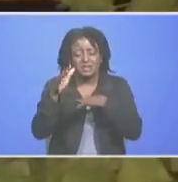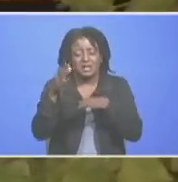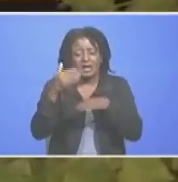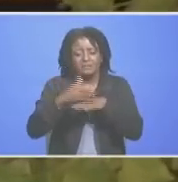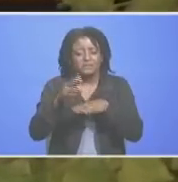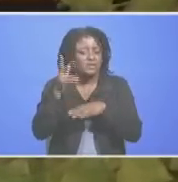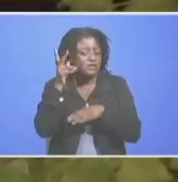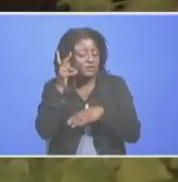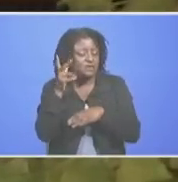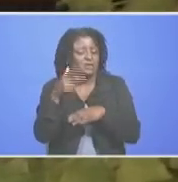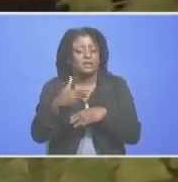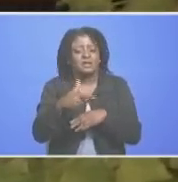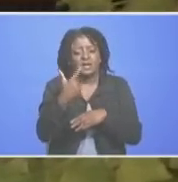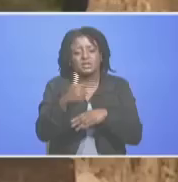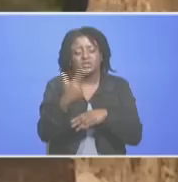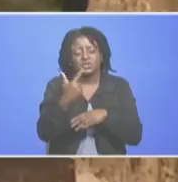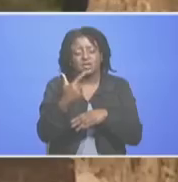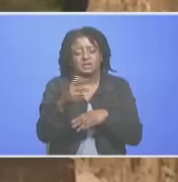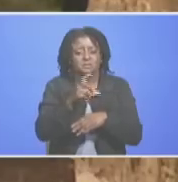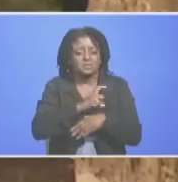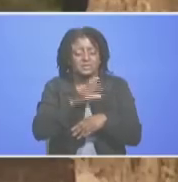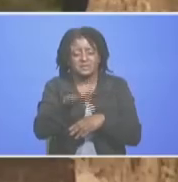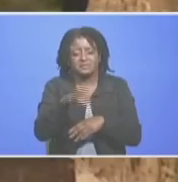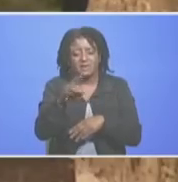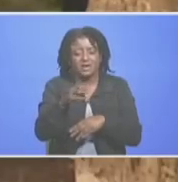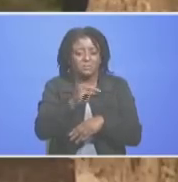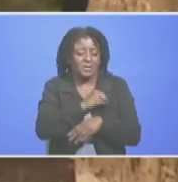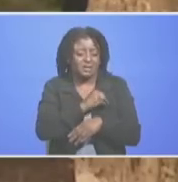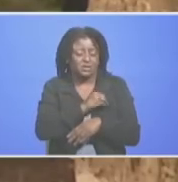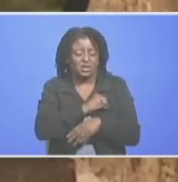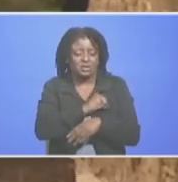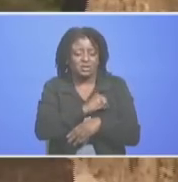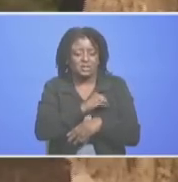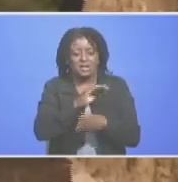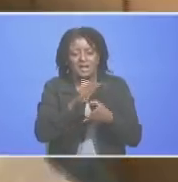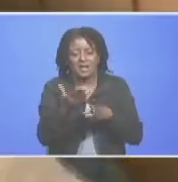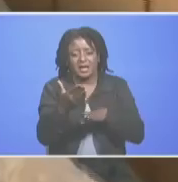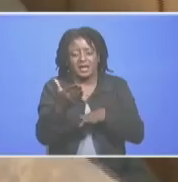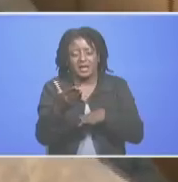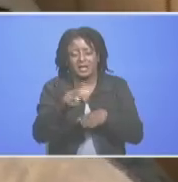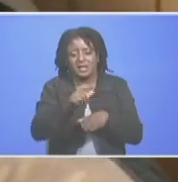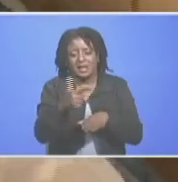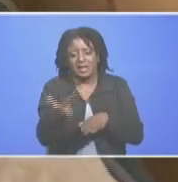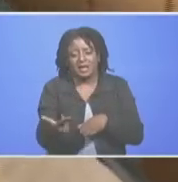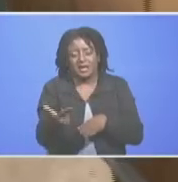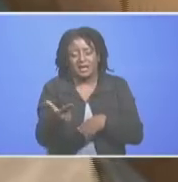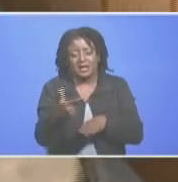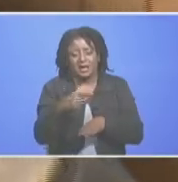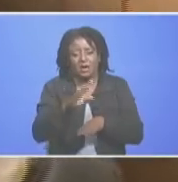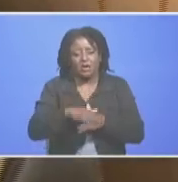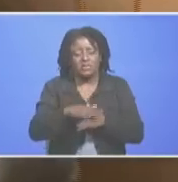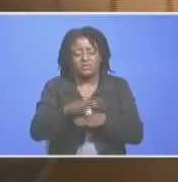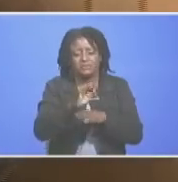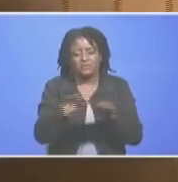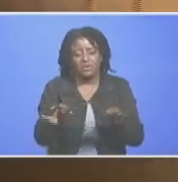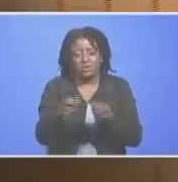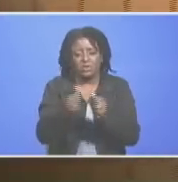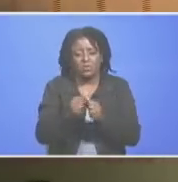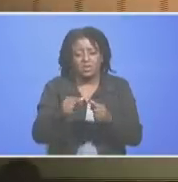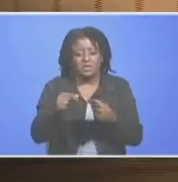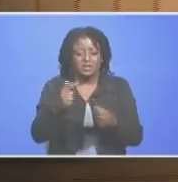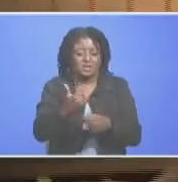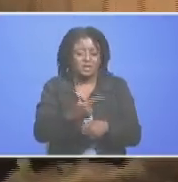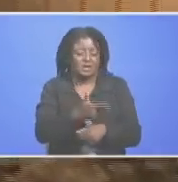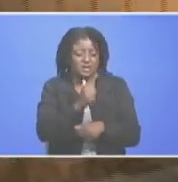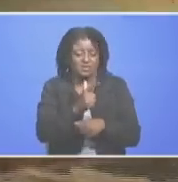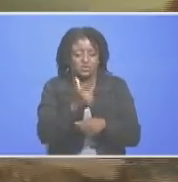residence there. Officers discovered McDonald lying on the floor of his home with gunshot wounds to his body. Paramedics